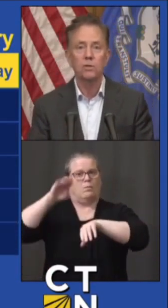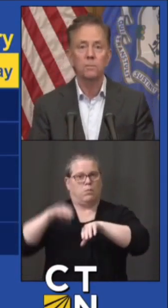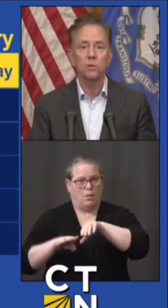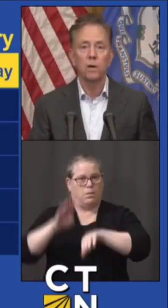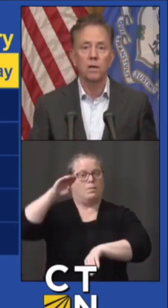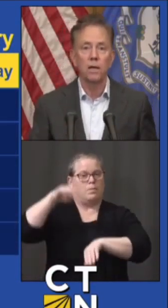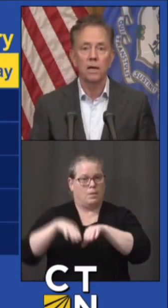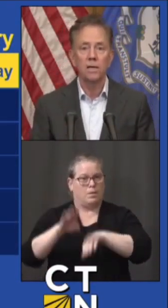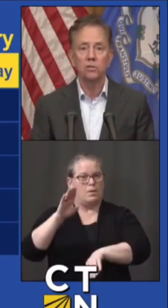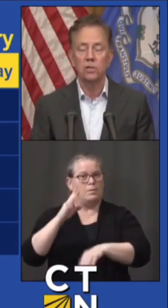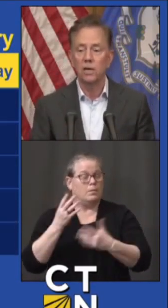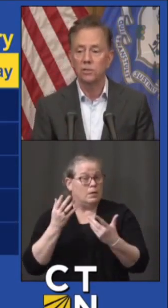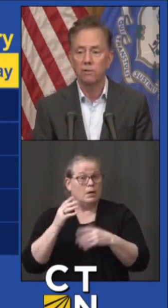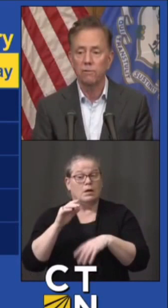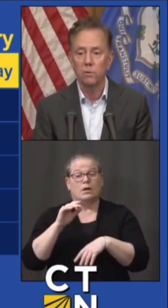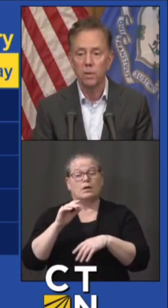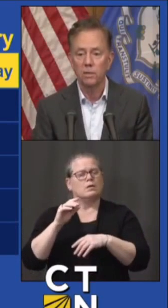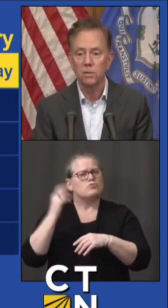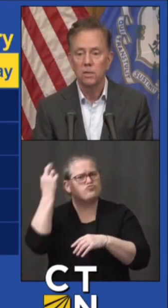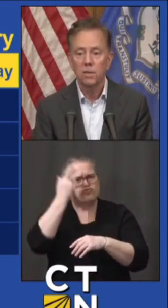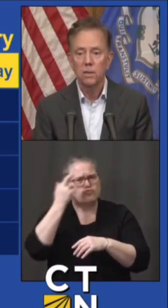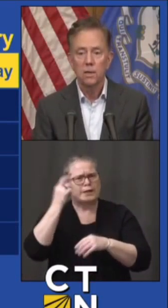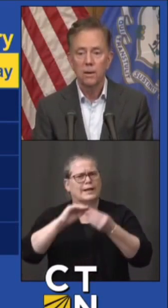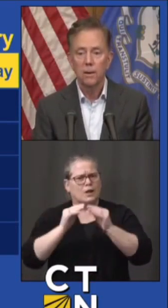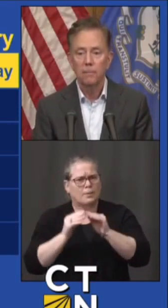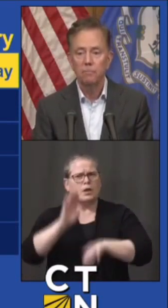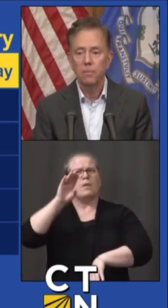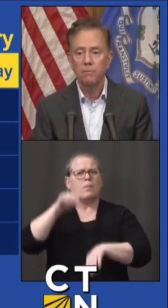know why it jumps around a lot, ask Josh in a few minutes.